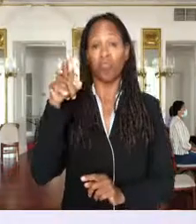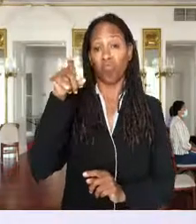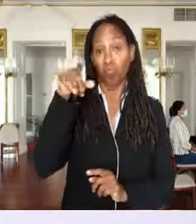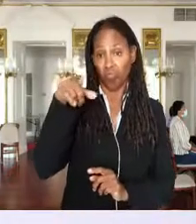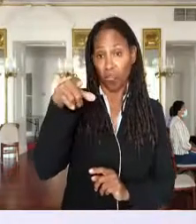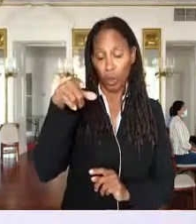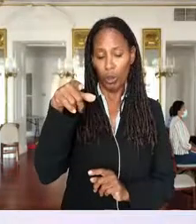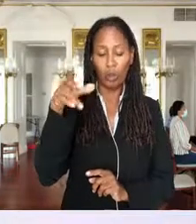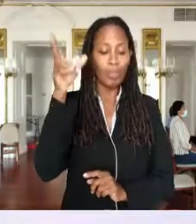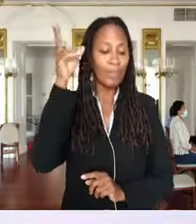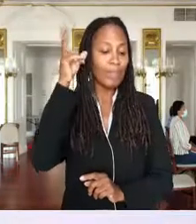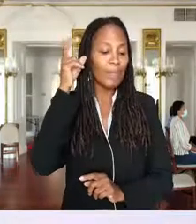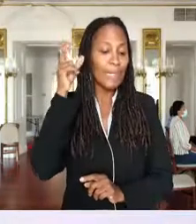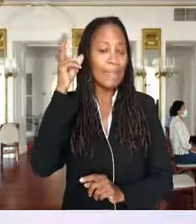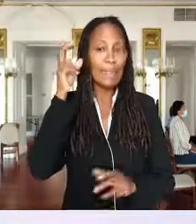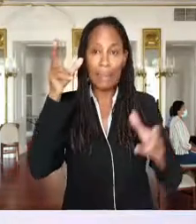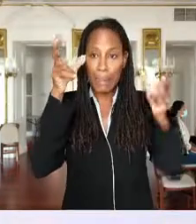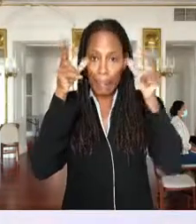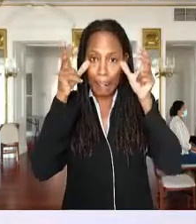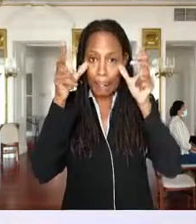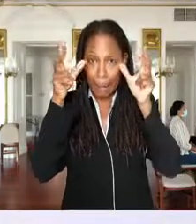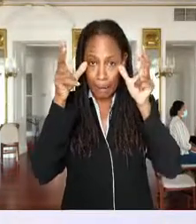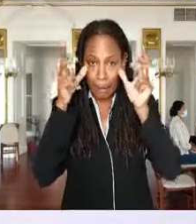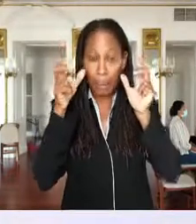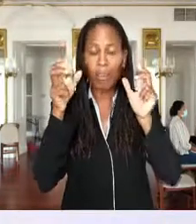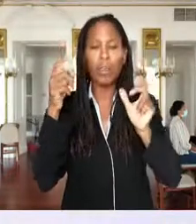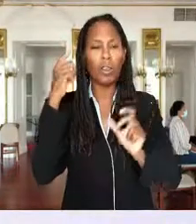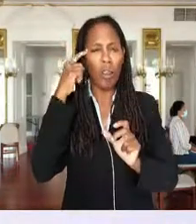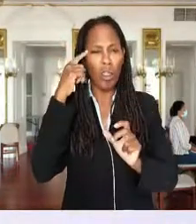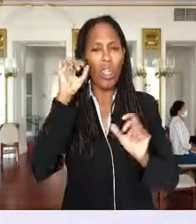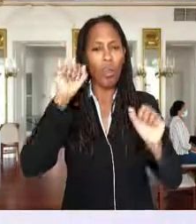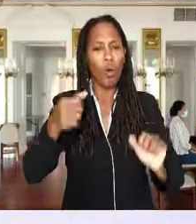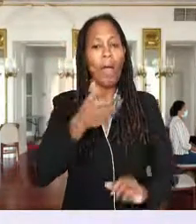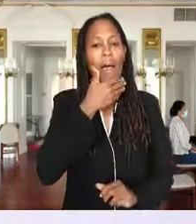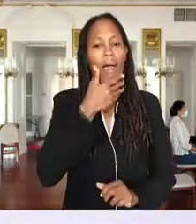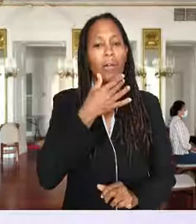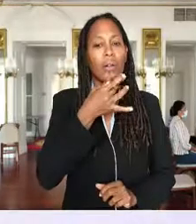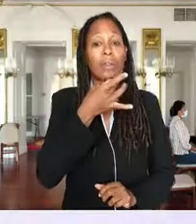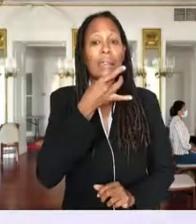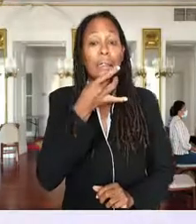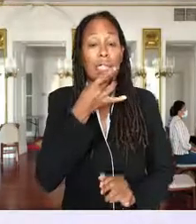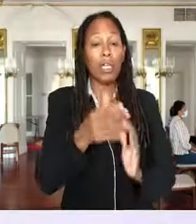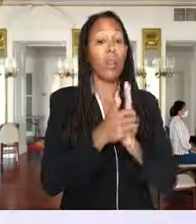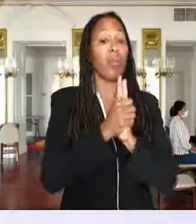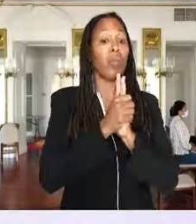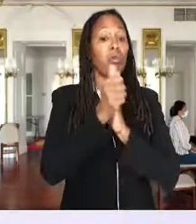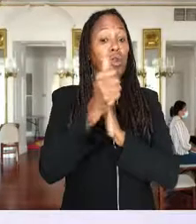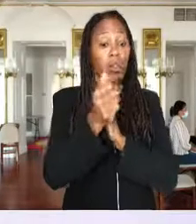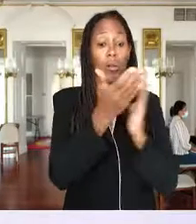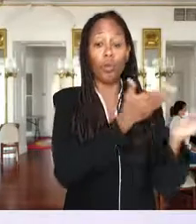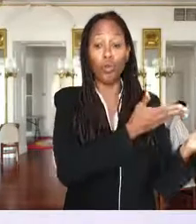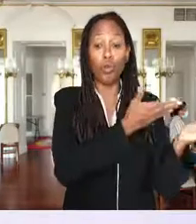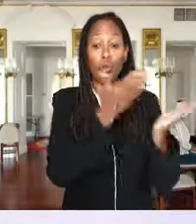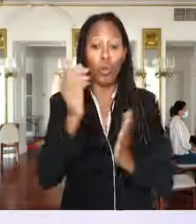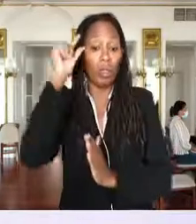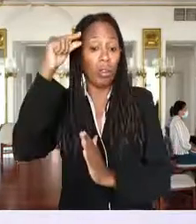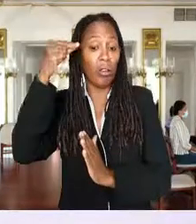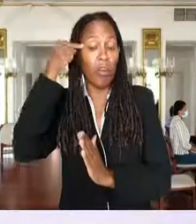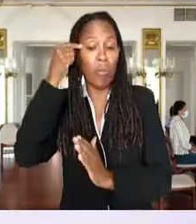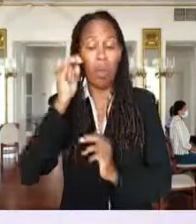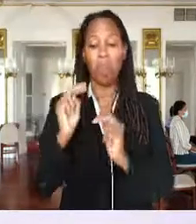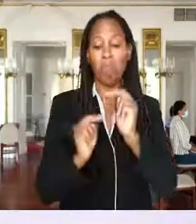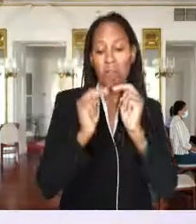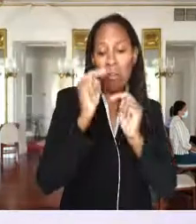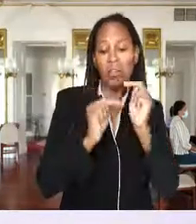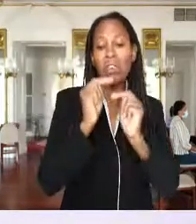there and you're listening to me, and you think you have the expertise to bring to our government, whether it's in construction,